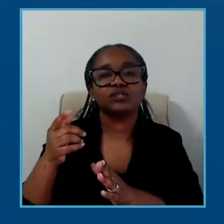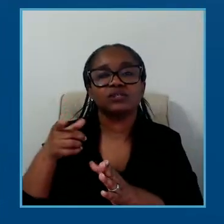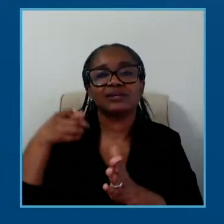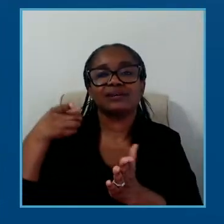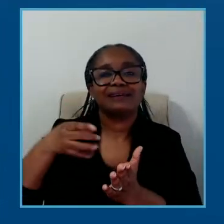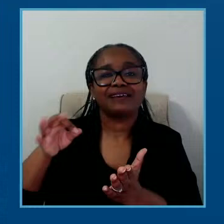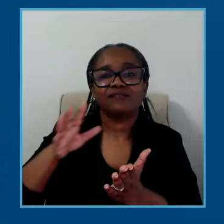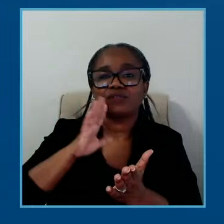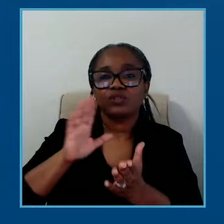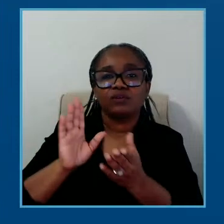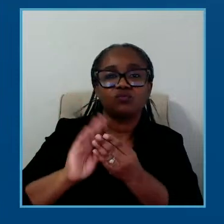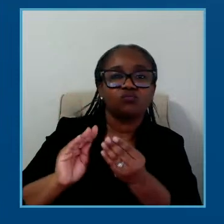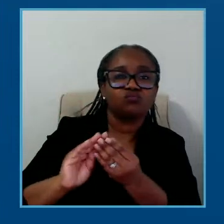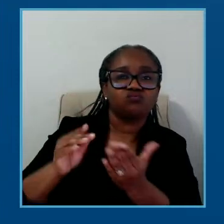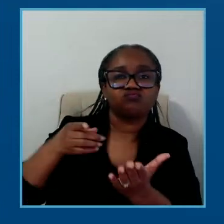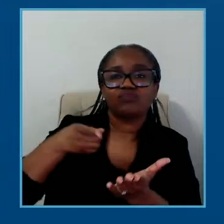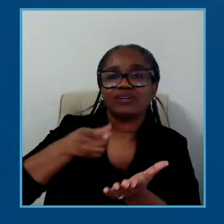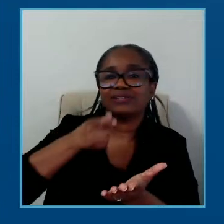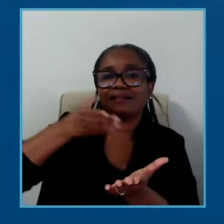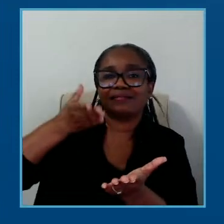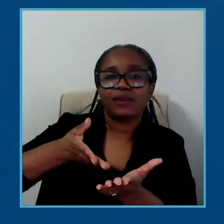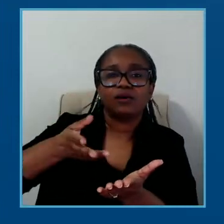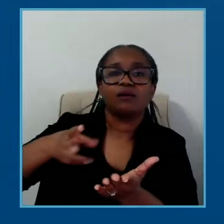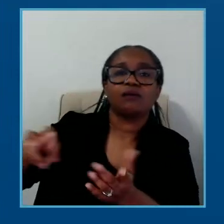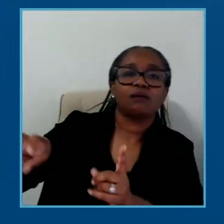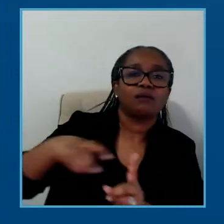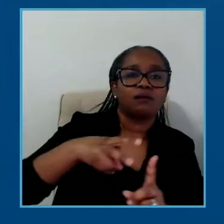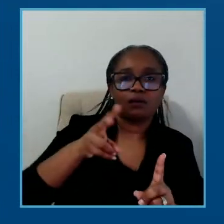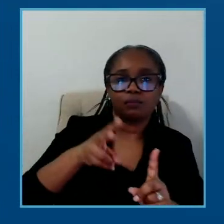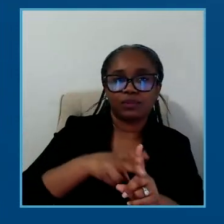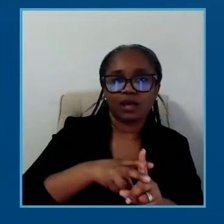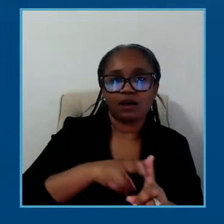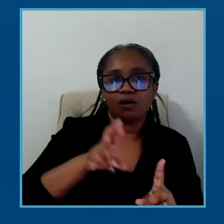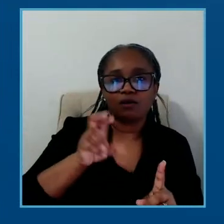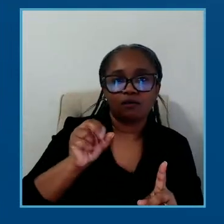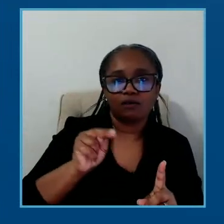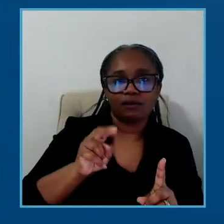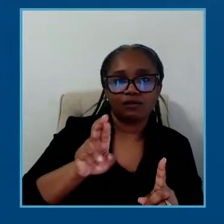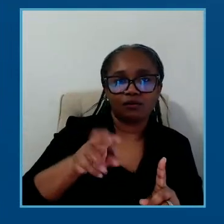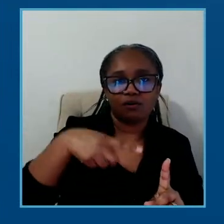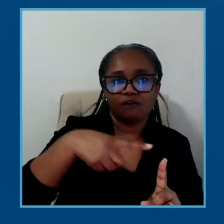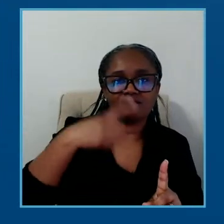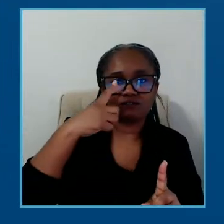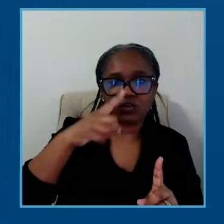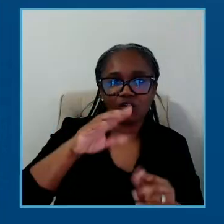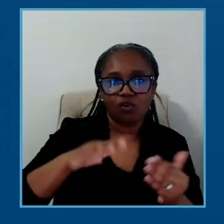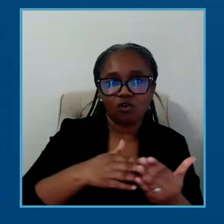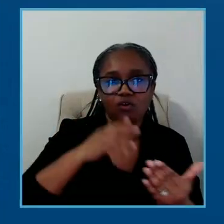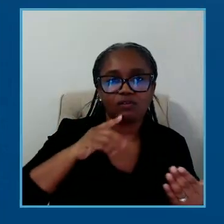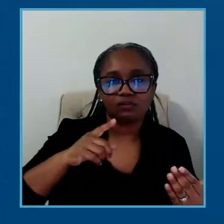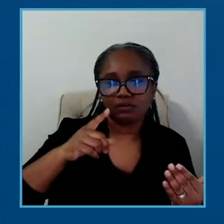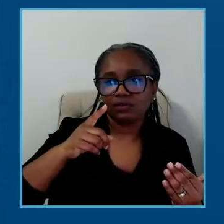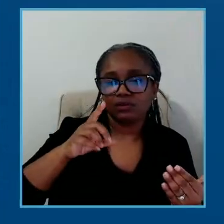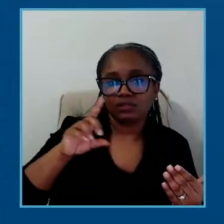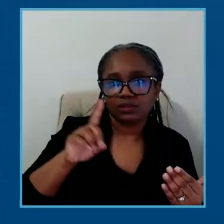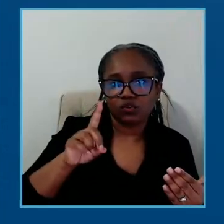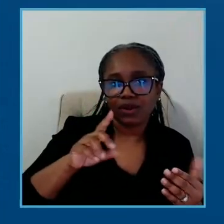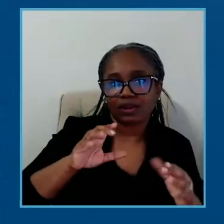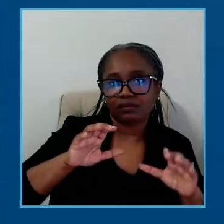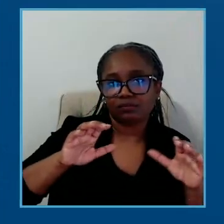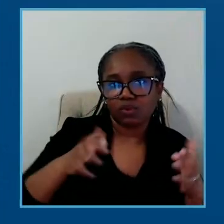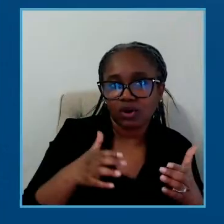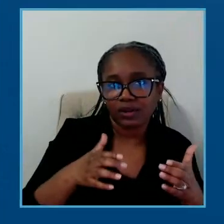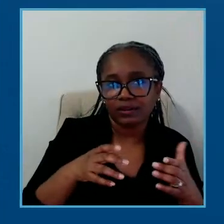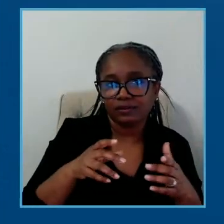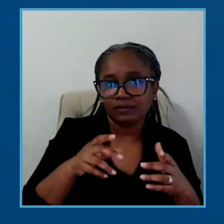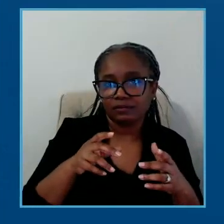recently revised, shall govern the conduct of all of Democratic Party meetings. So it is only